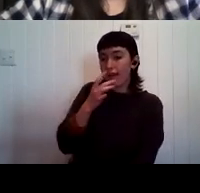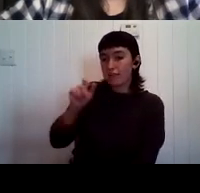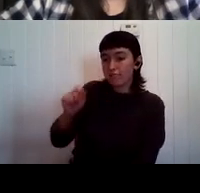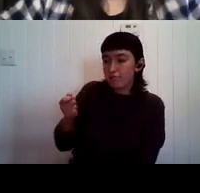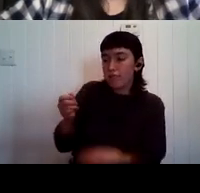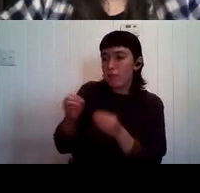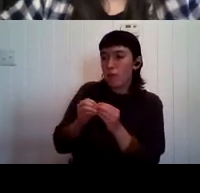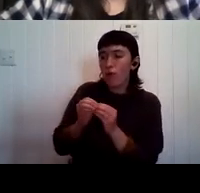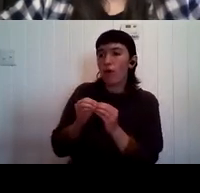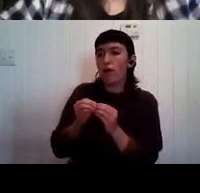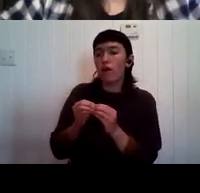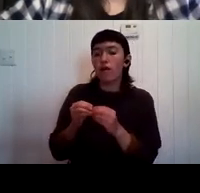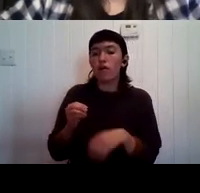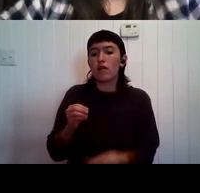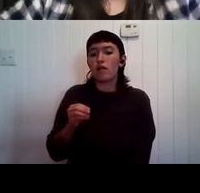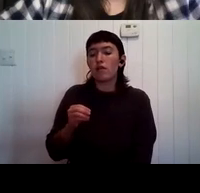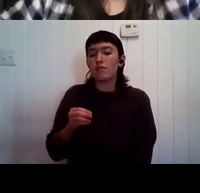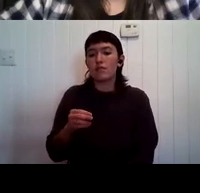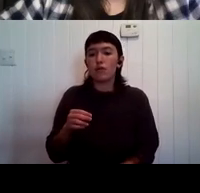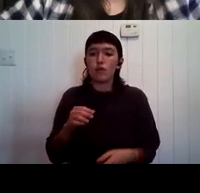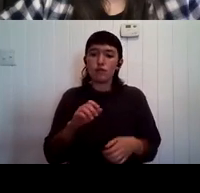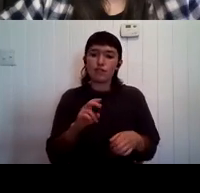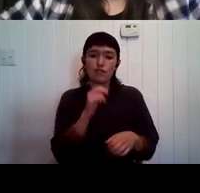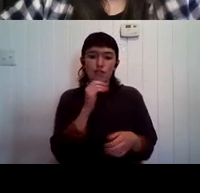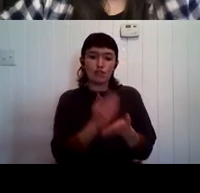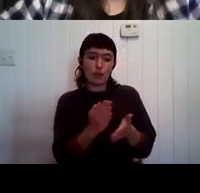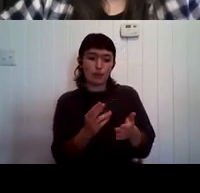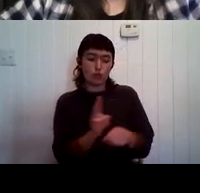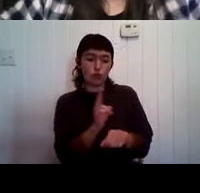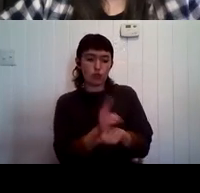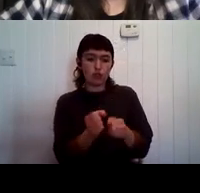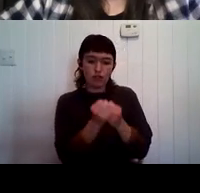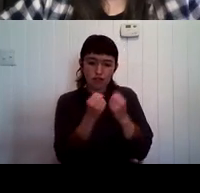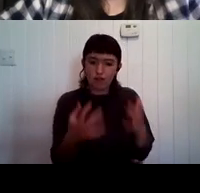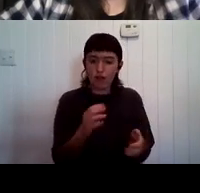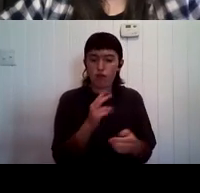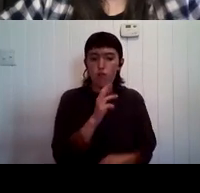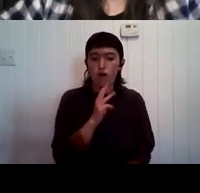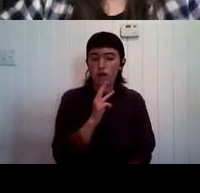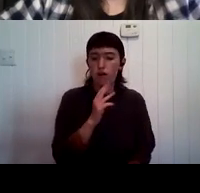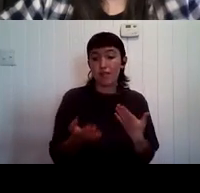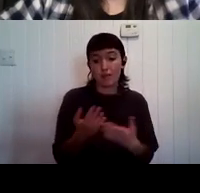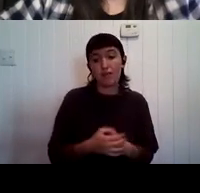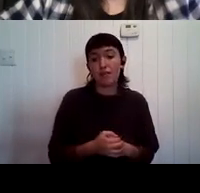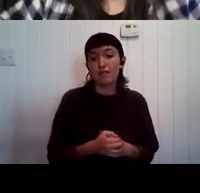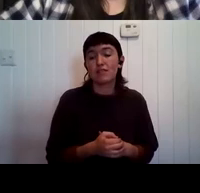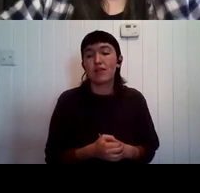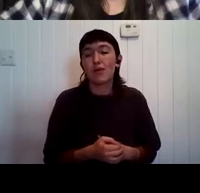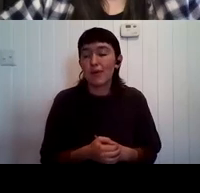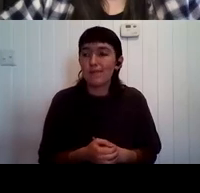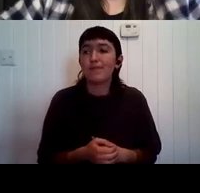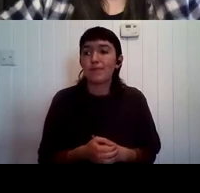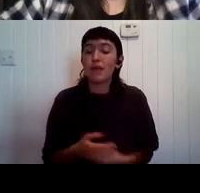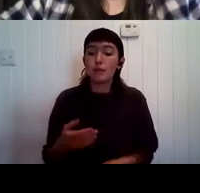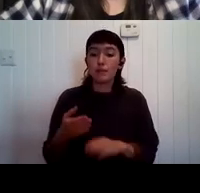so often, right? So those types of things really hit home. Plus, before going to veterinary school,